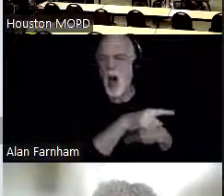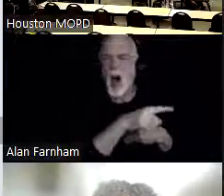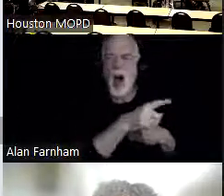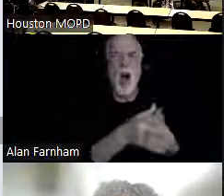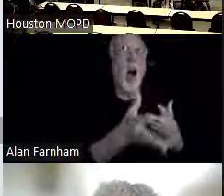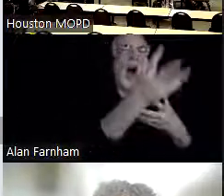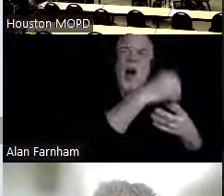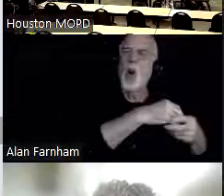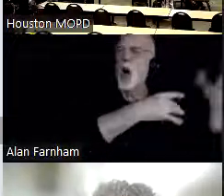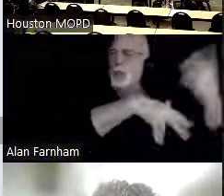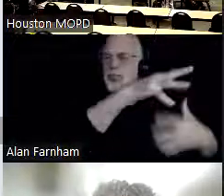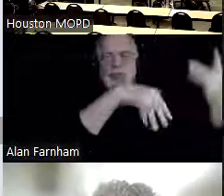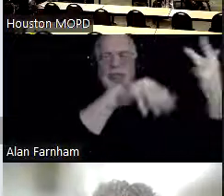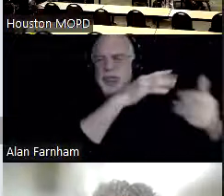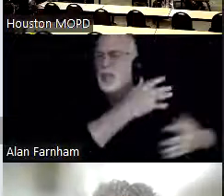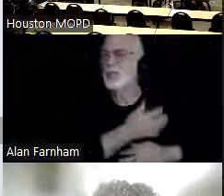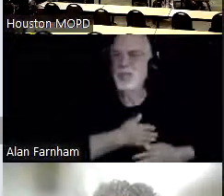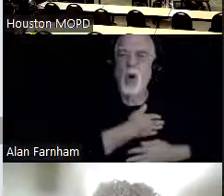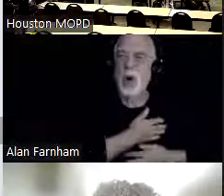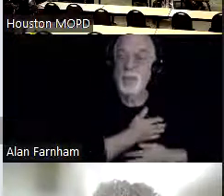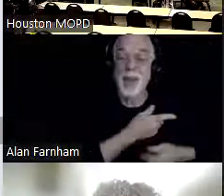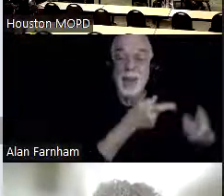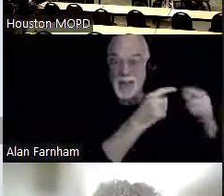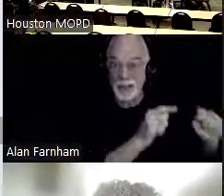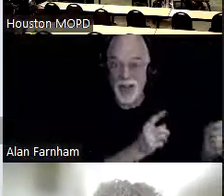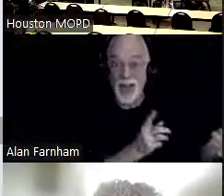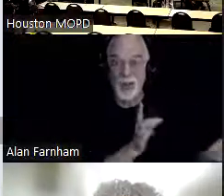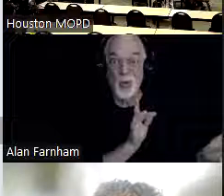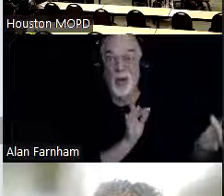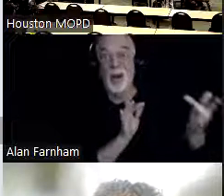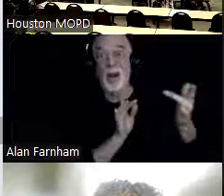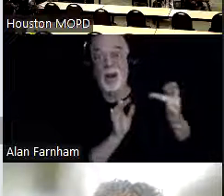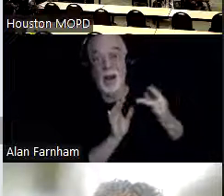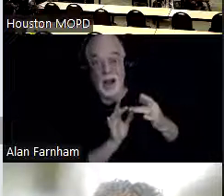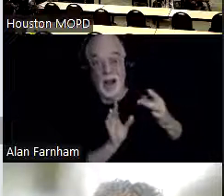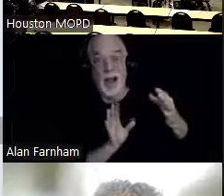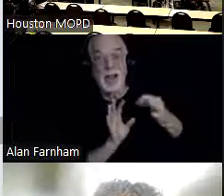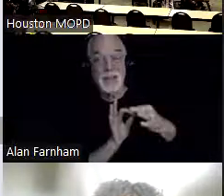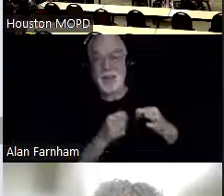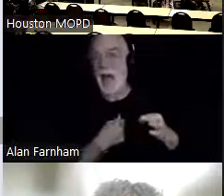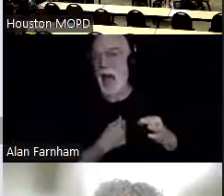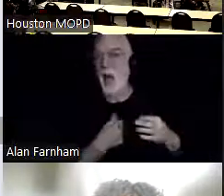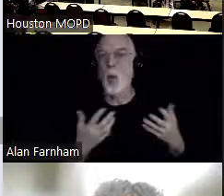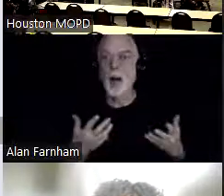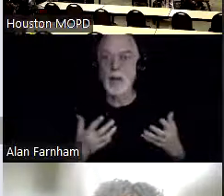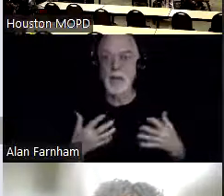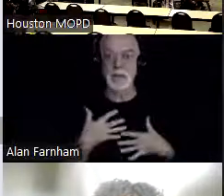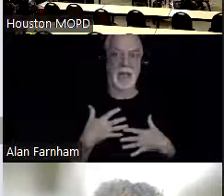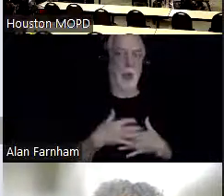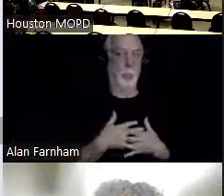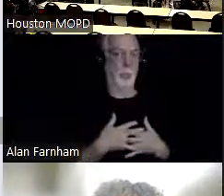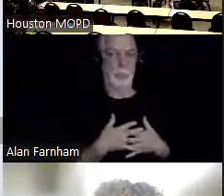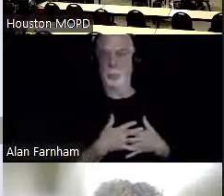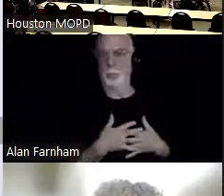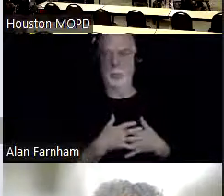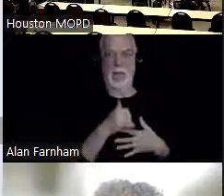time. And they tried to engage with me, but I was scared. I was uncomfortable. I didn't